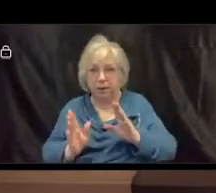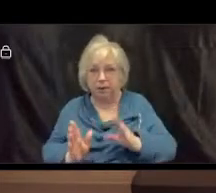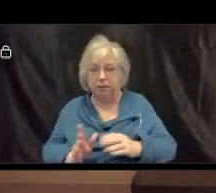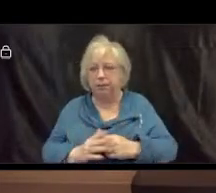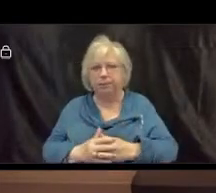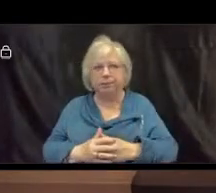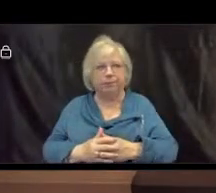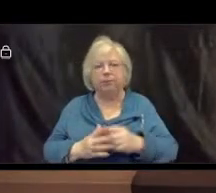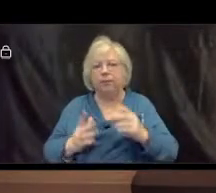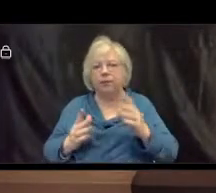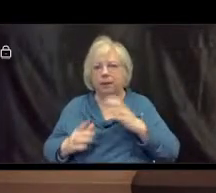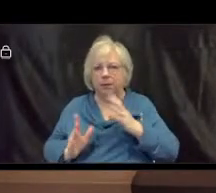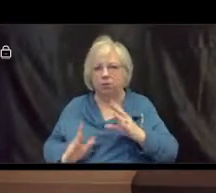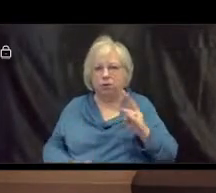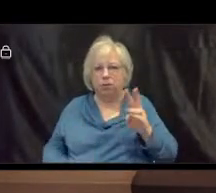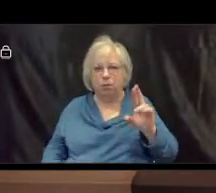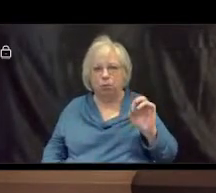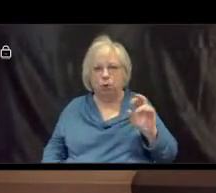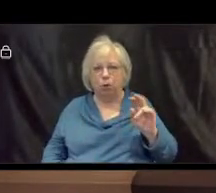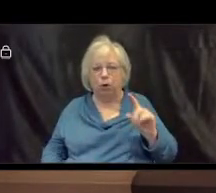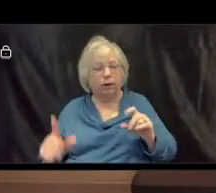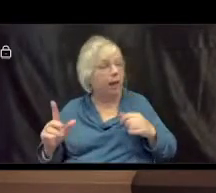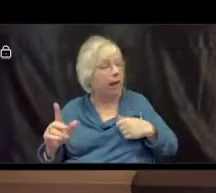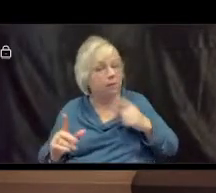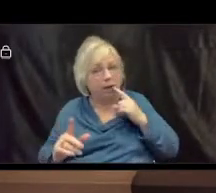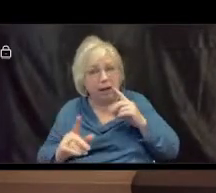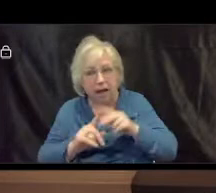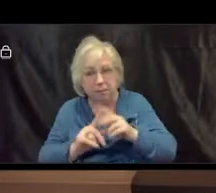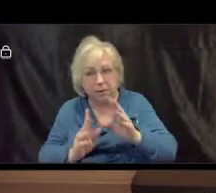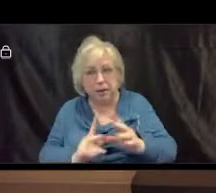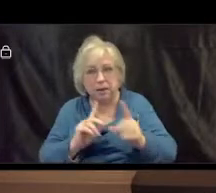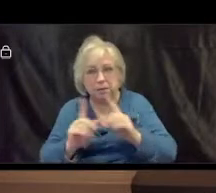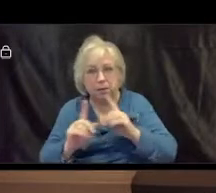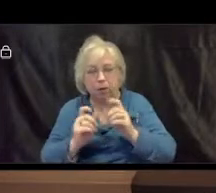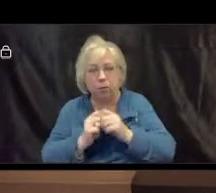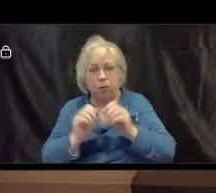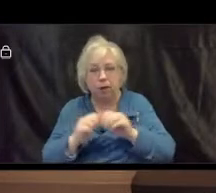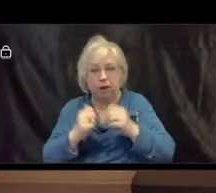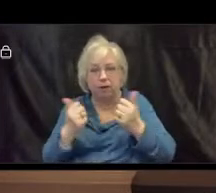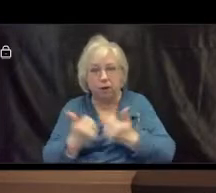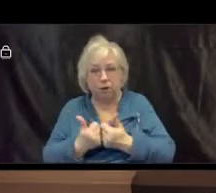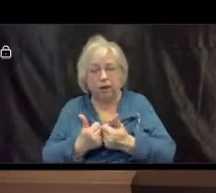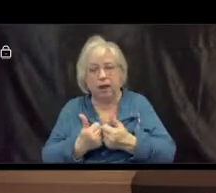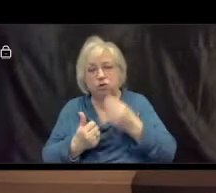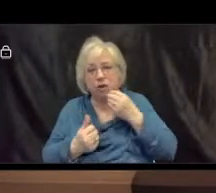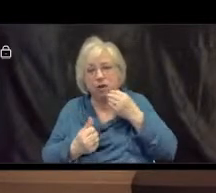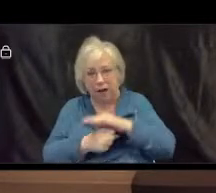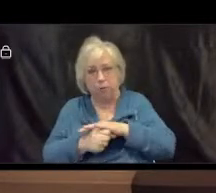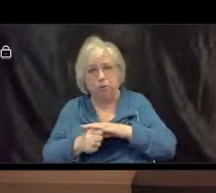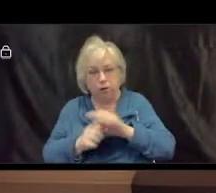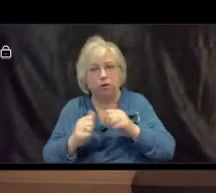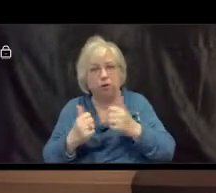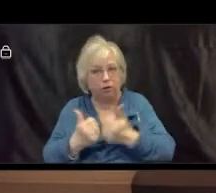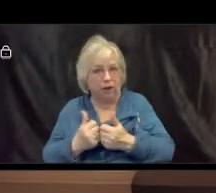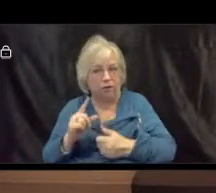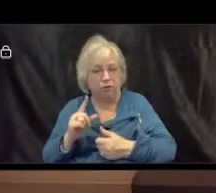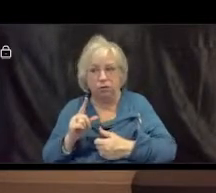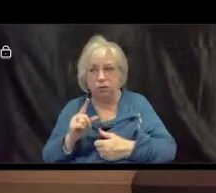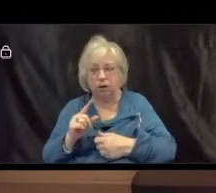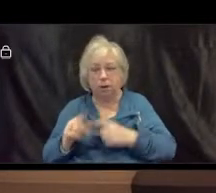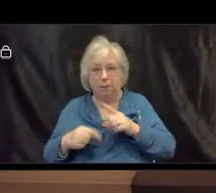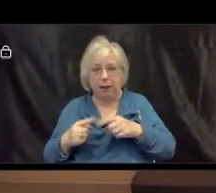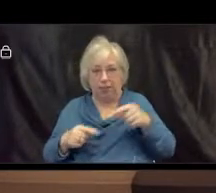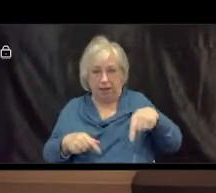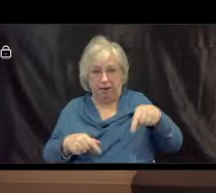Commissioner Brooks. Have the applicant spoken with the association, neighborhood association, regarding the